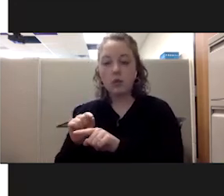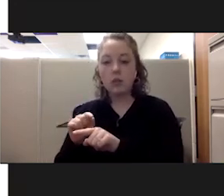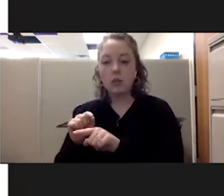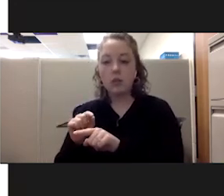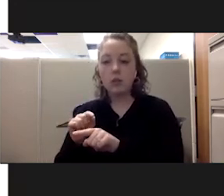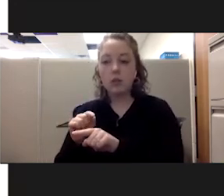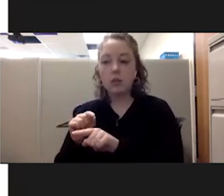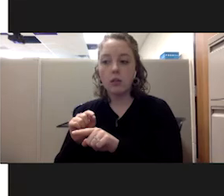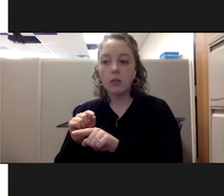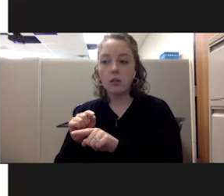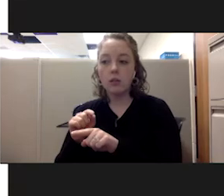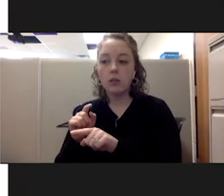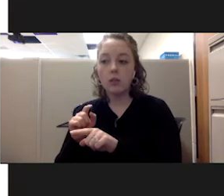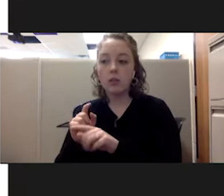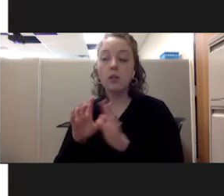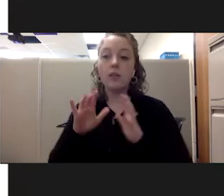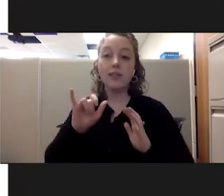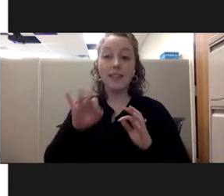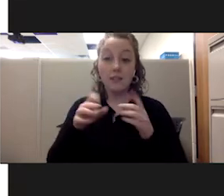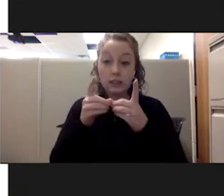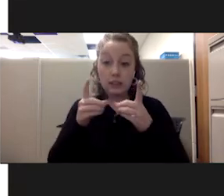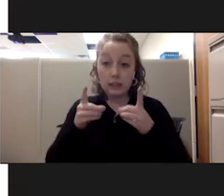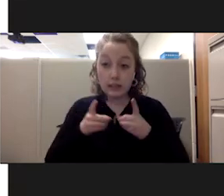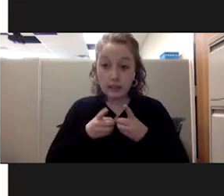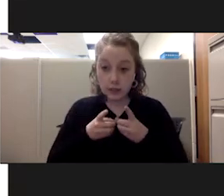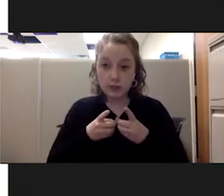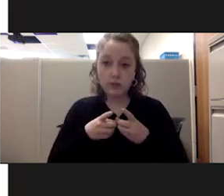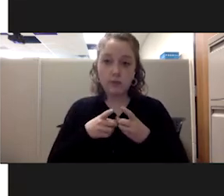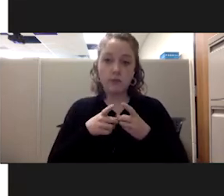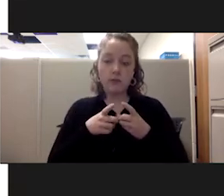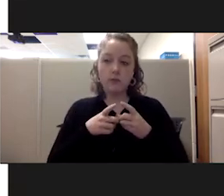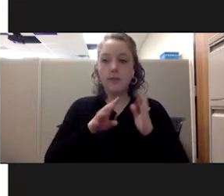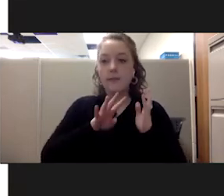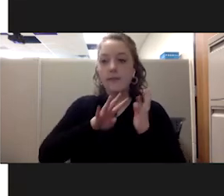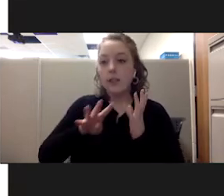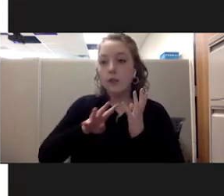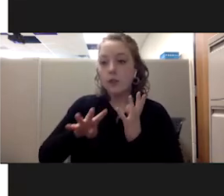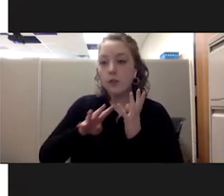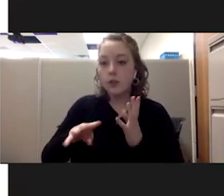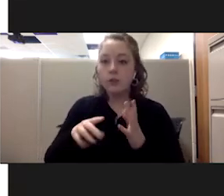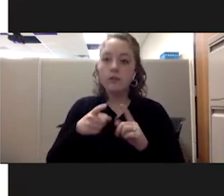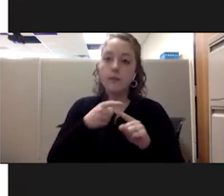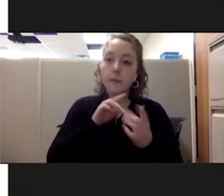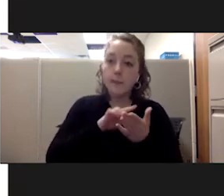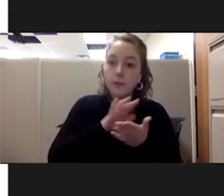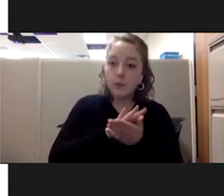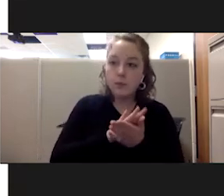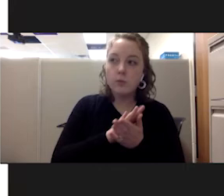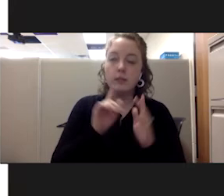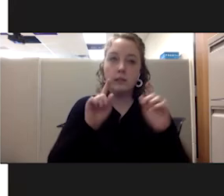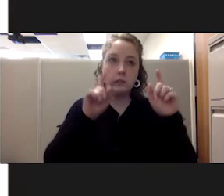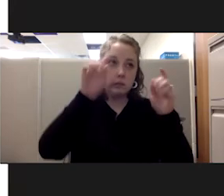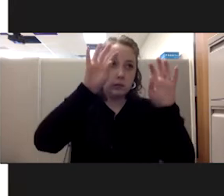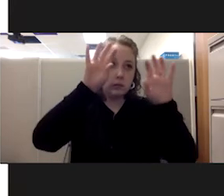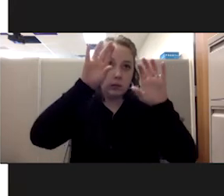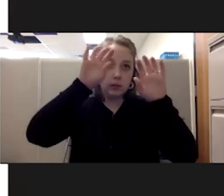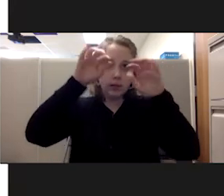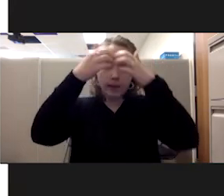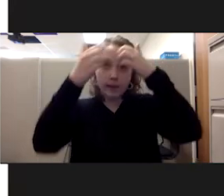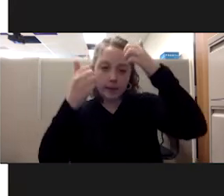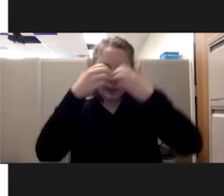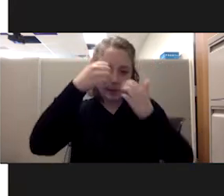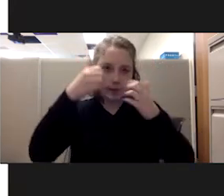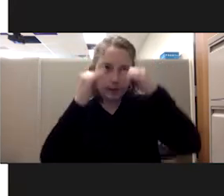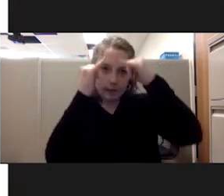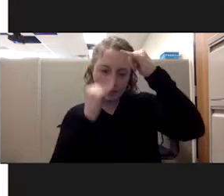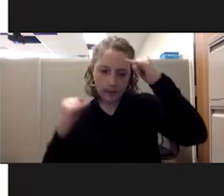by configuring the district differently, the feeder patterns, I guess, is there a way to get an